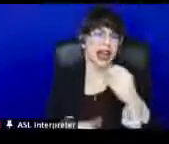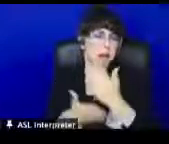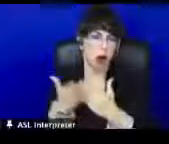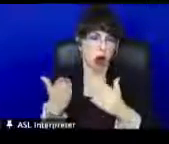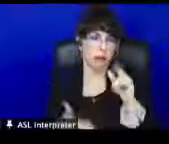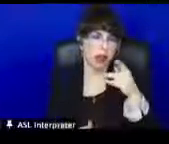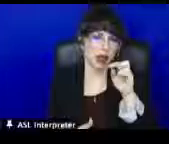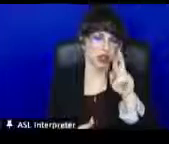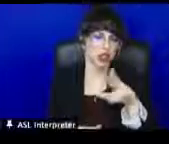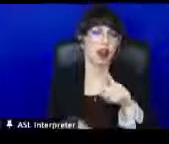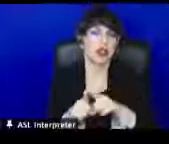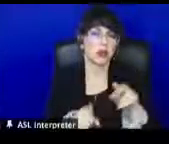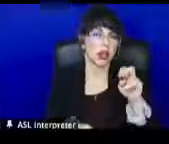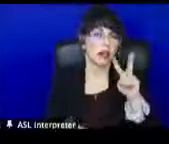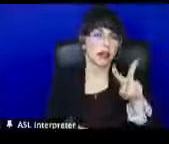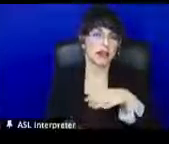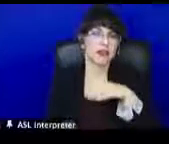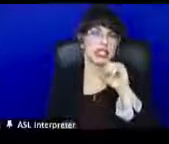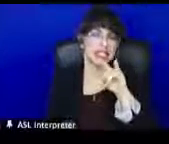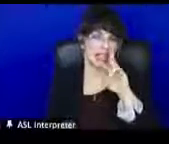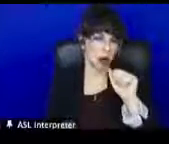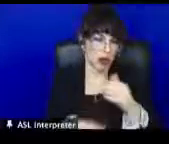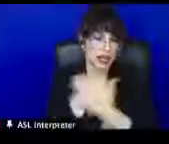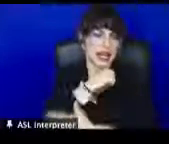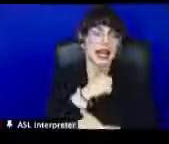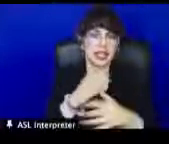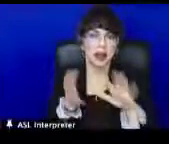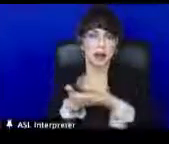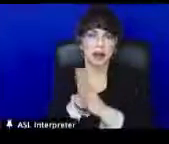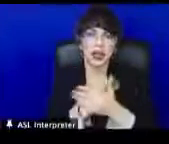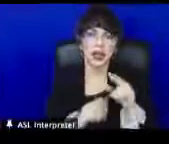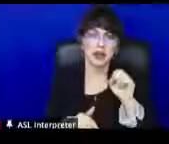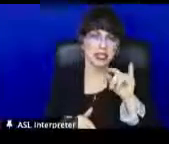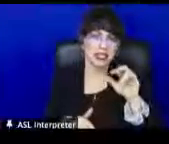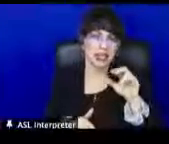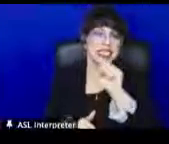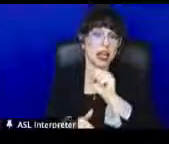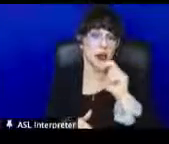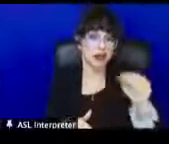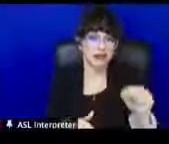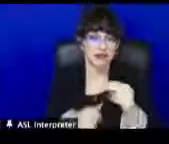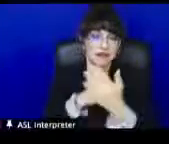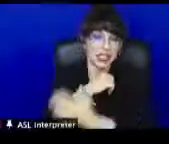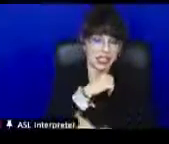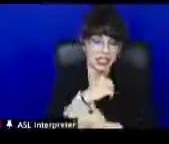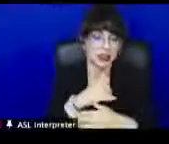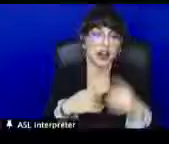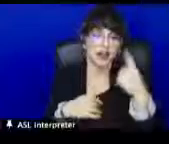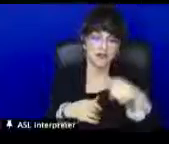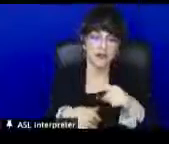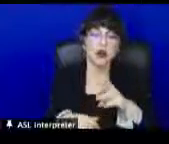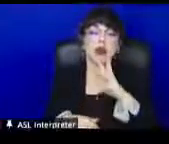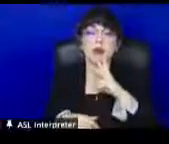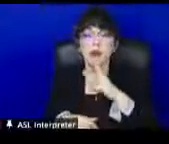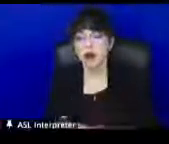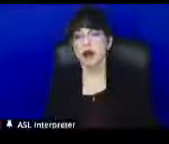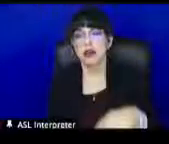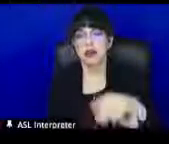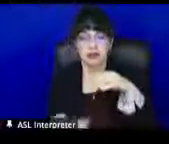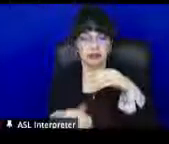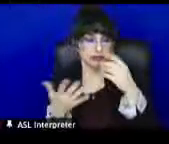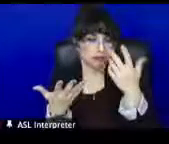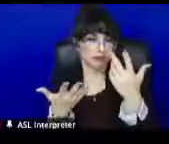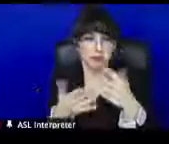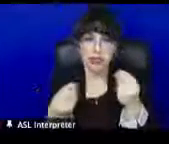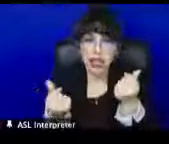as well as Nevada County and Sierra County, to form a Sierra Nevada district defined by shared 15. issues, geographies, watersheds, histories, and cultures.